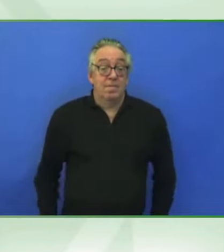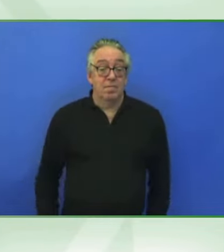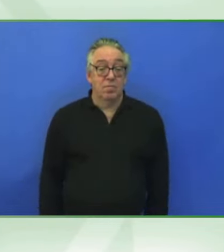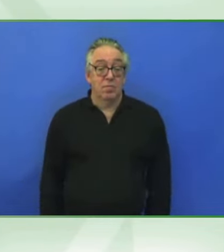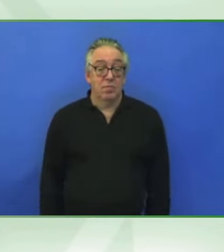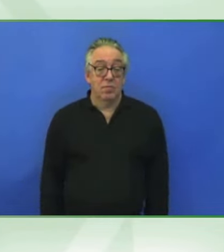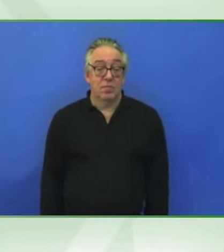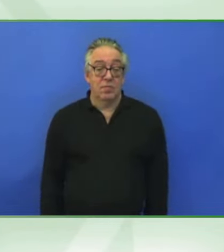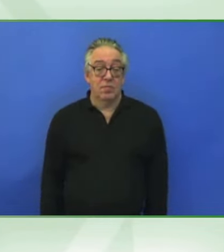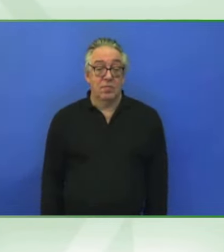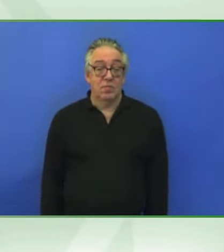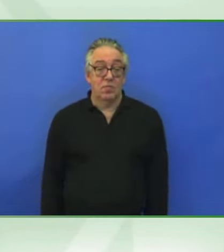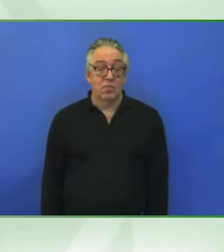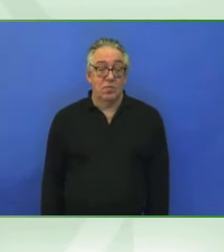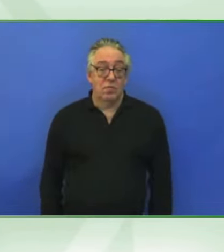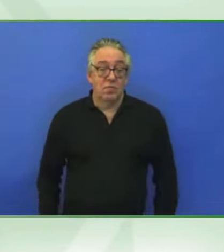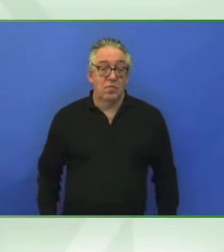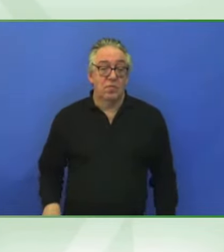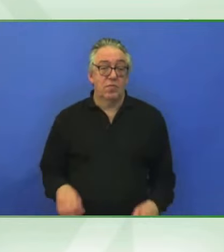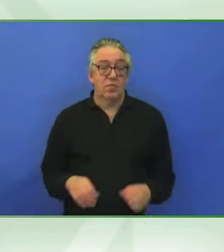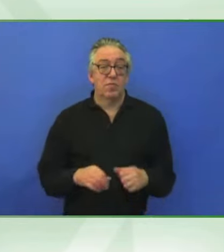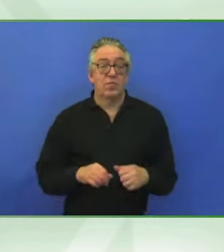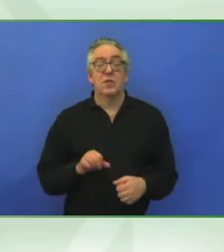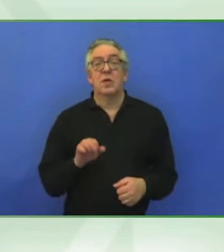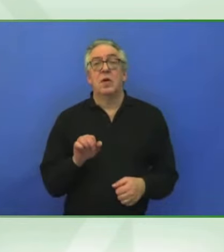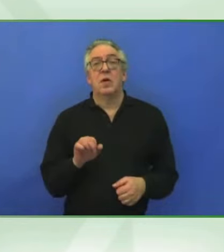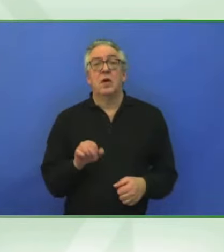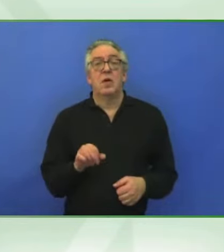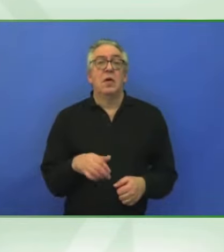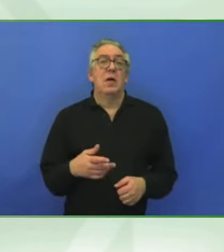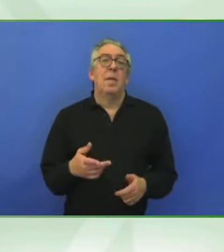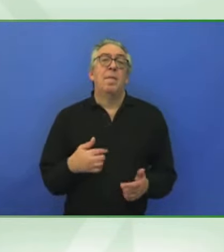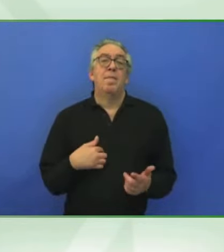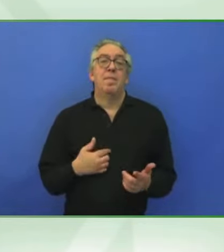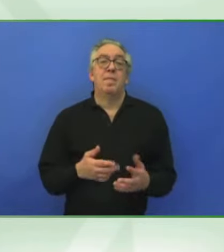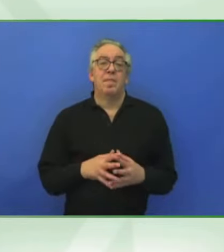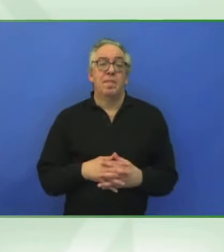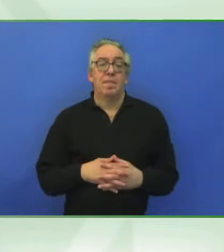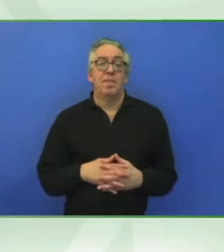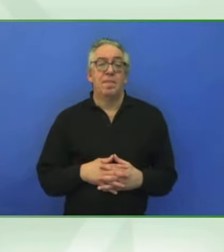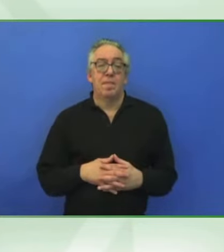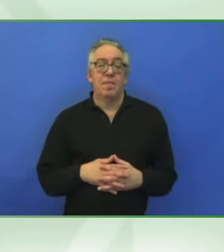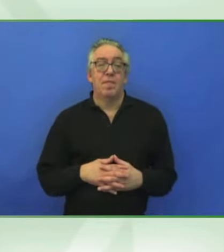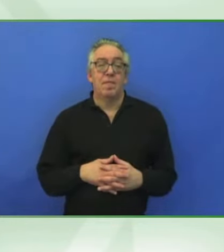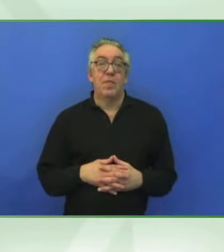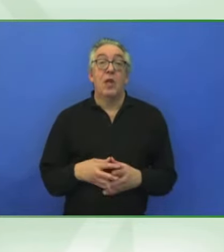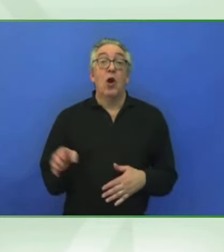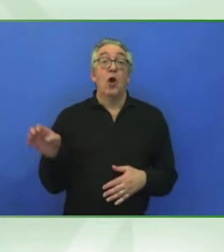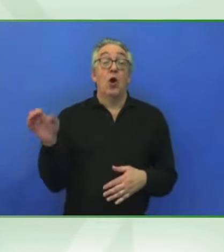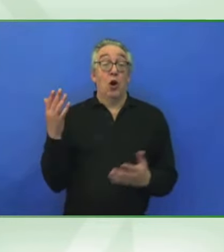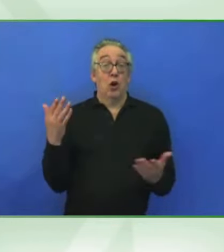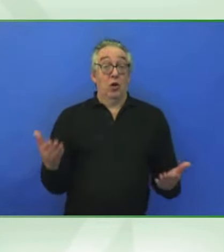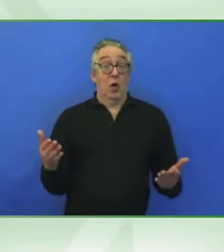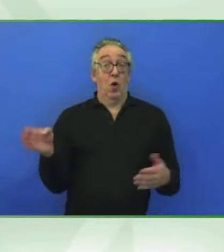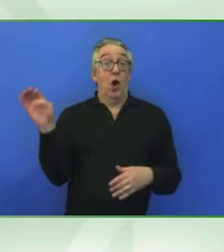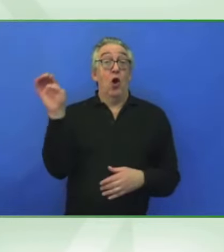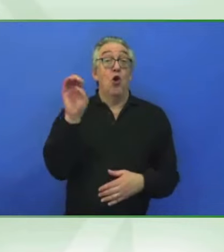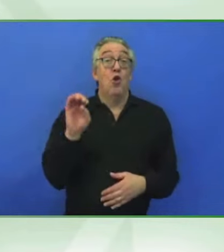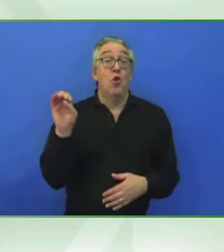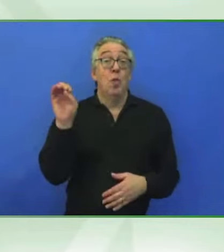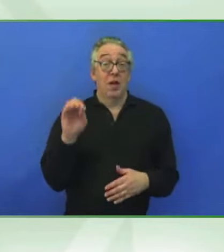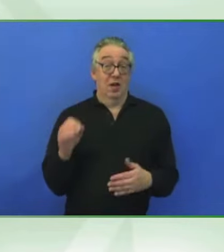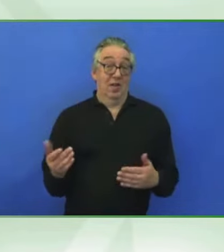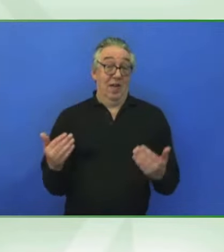So I think that one of the things that we will need to see under the European Accessibility Act, not just for